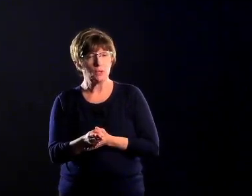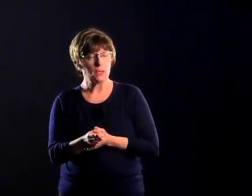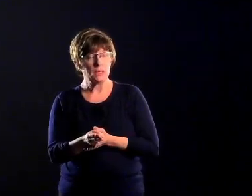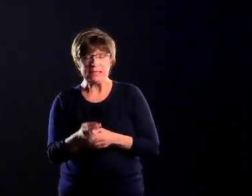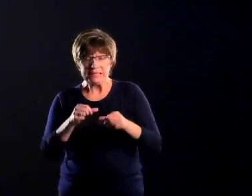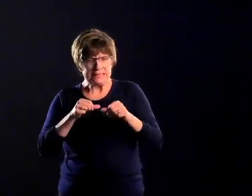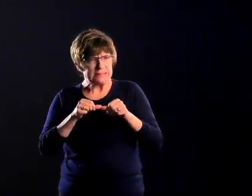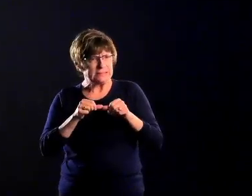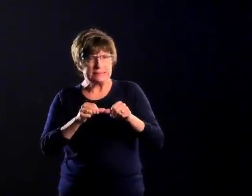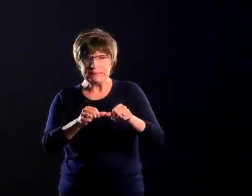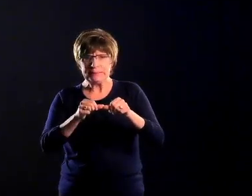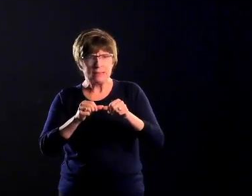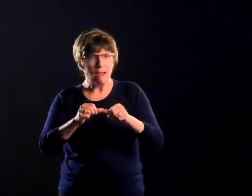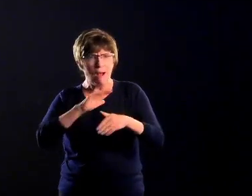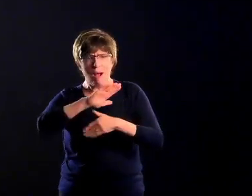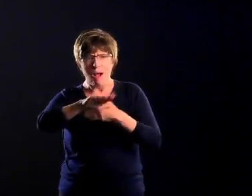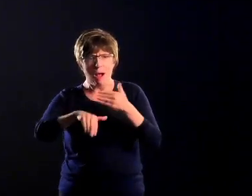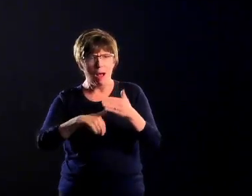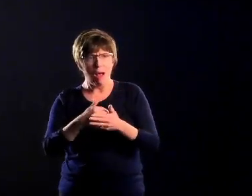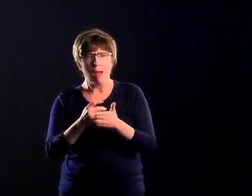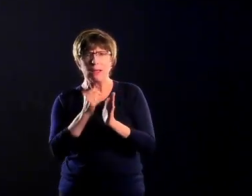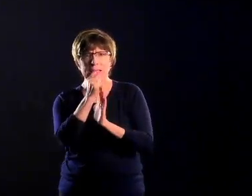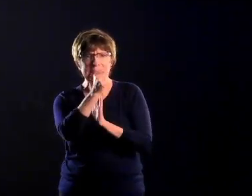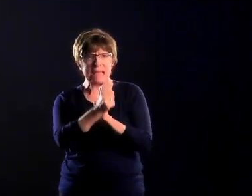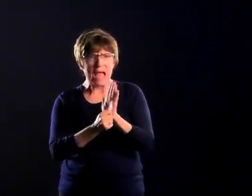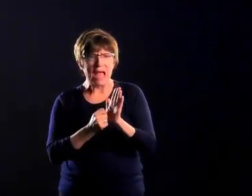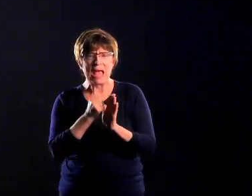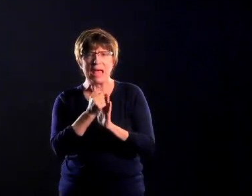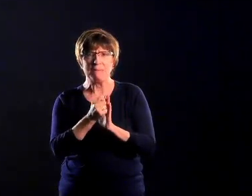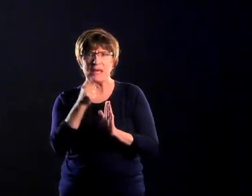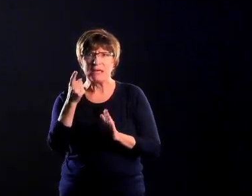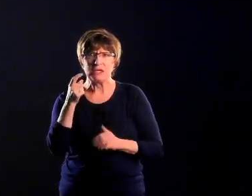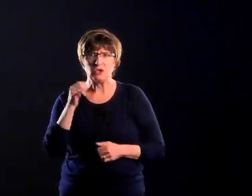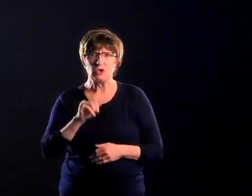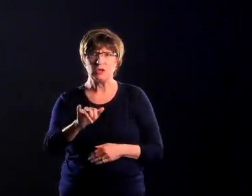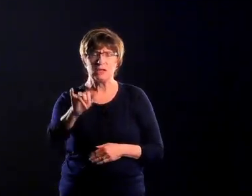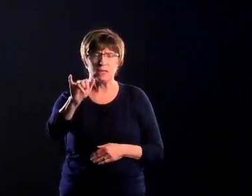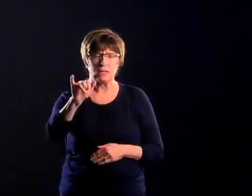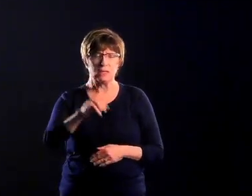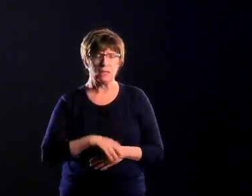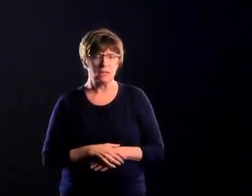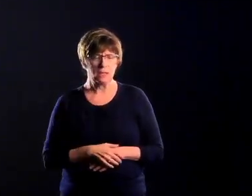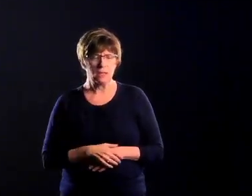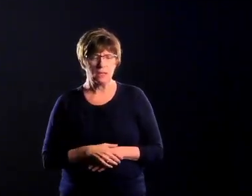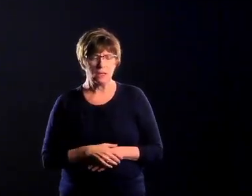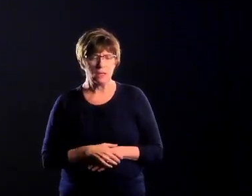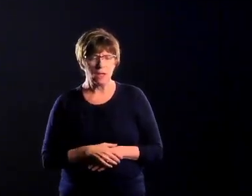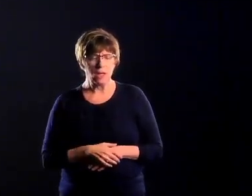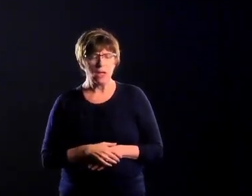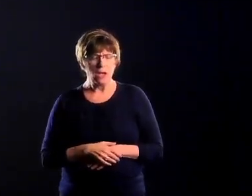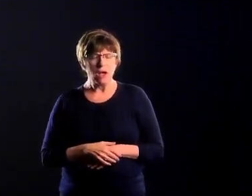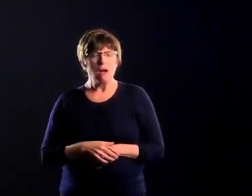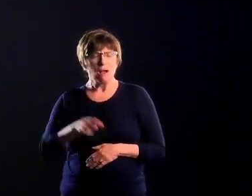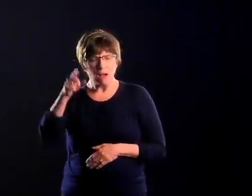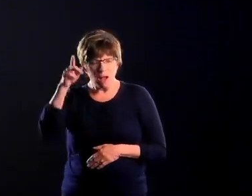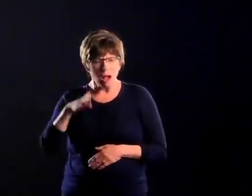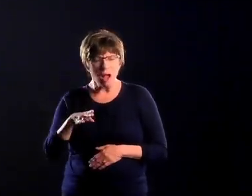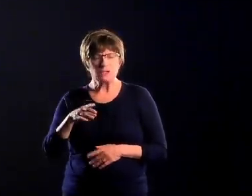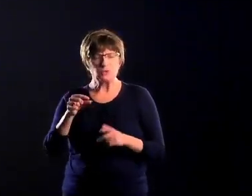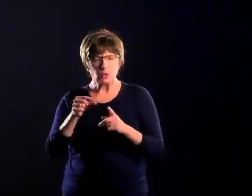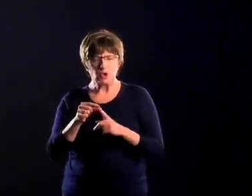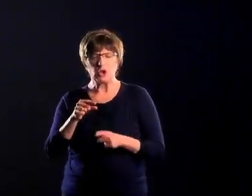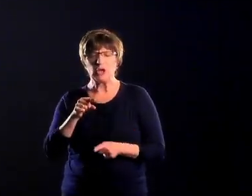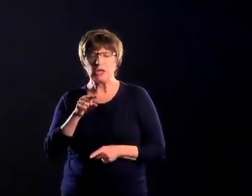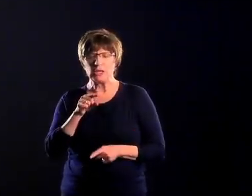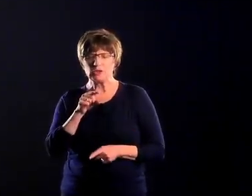time and eternity." The truth of the Word of God is there forever. God's word is true. You could